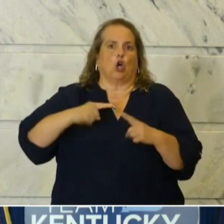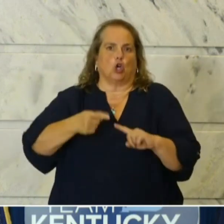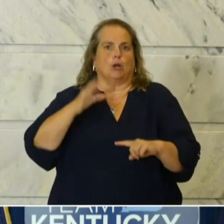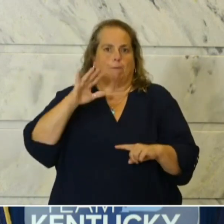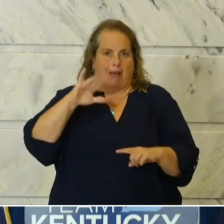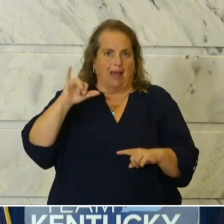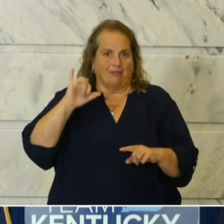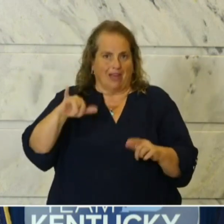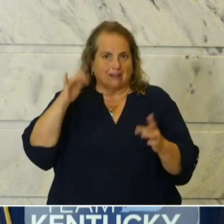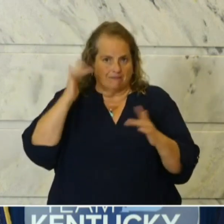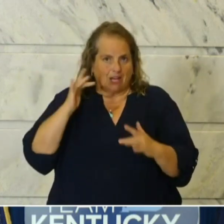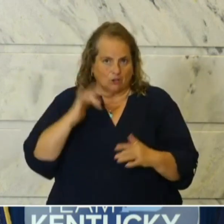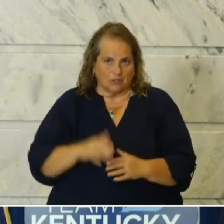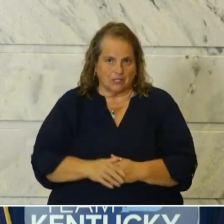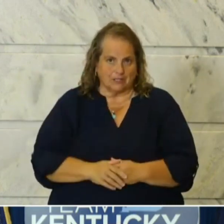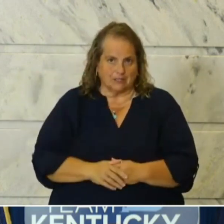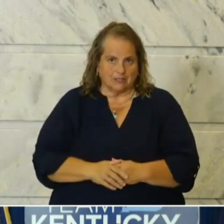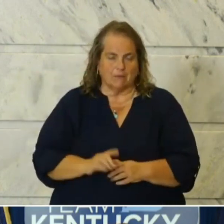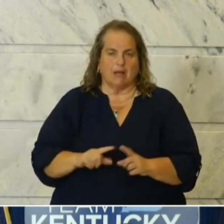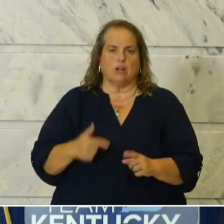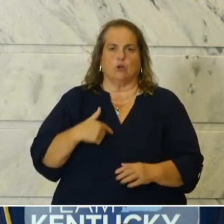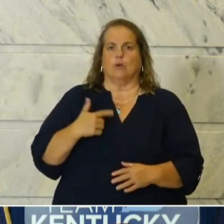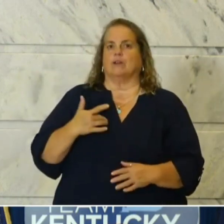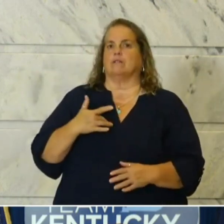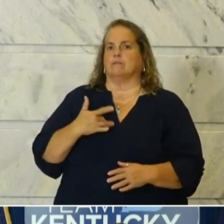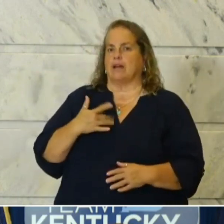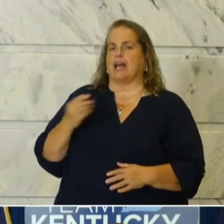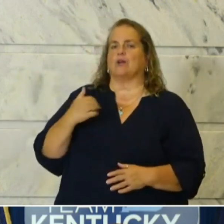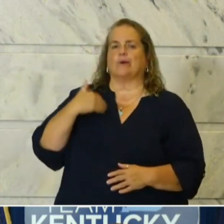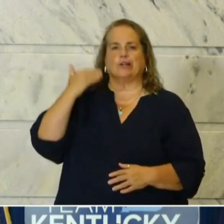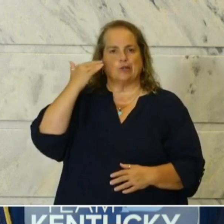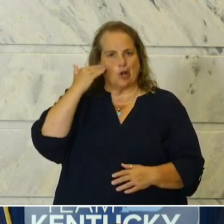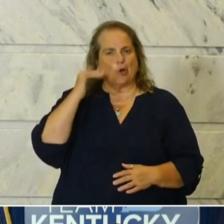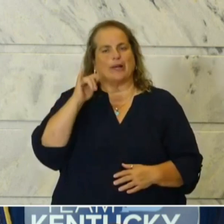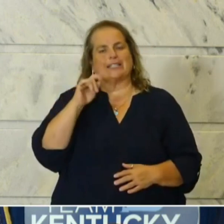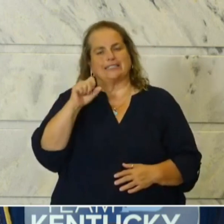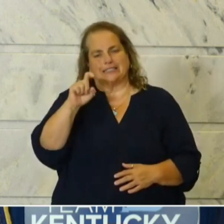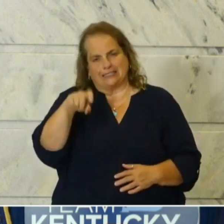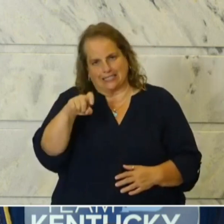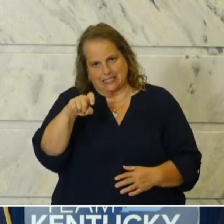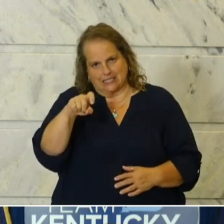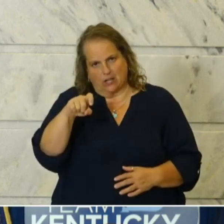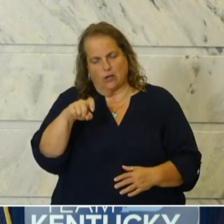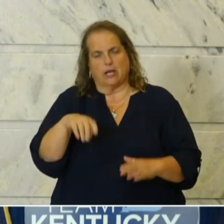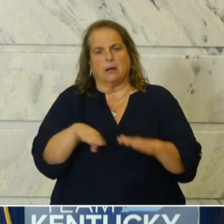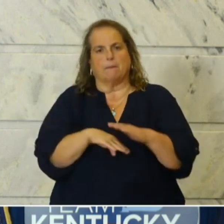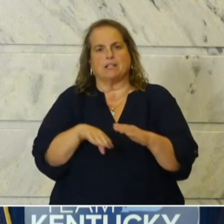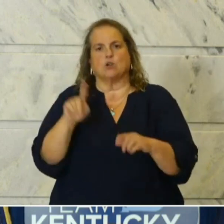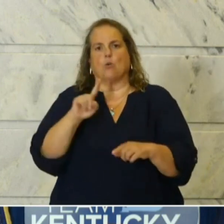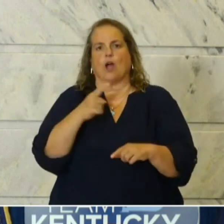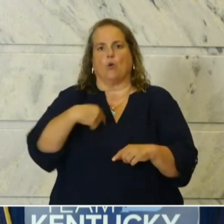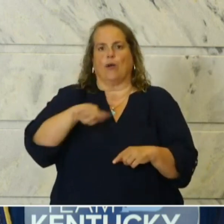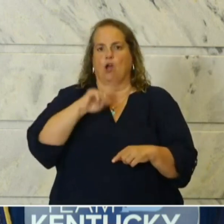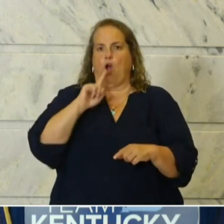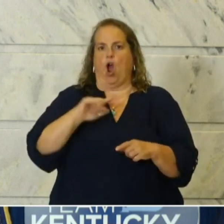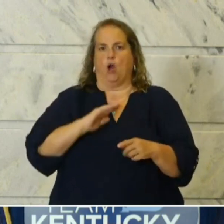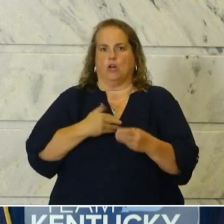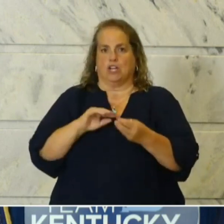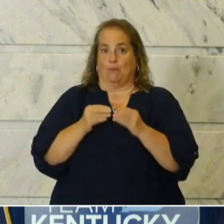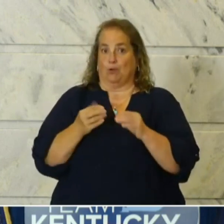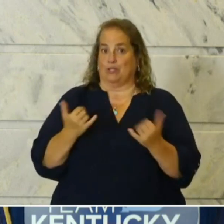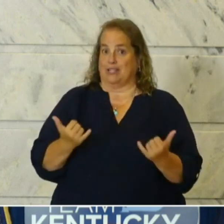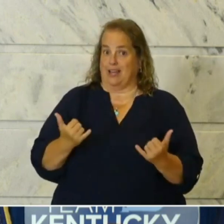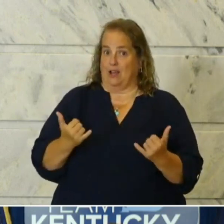virus. But we know that it is absolutely necessary based on where we are right now, and it's